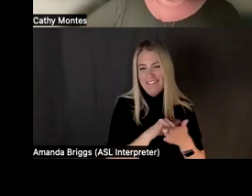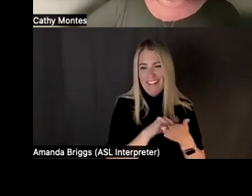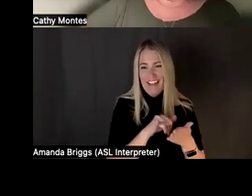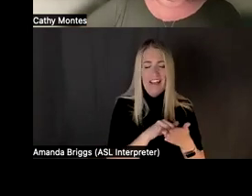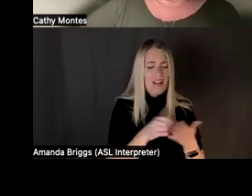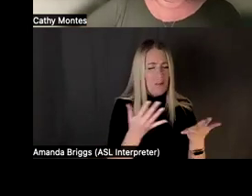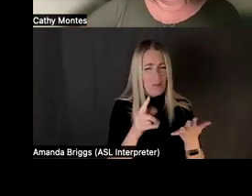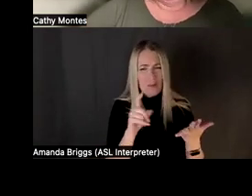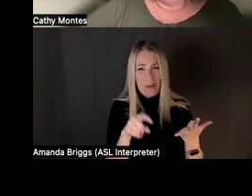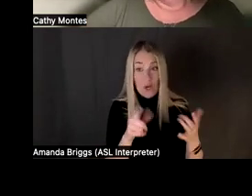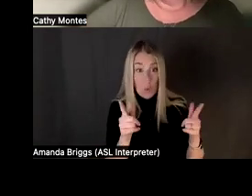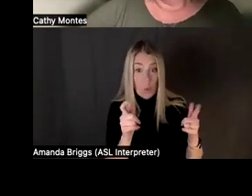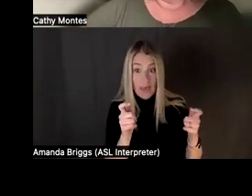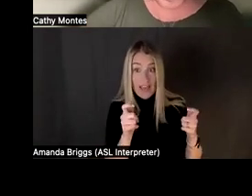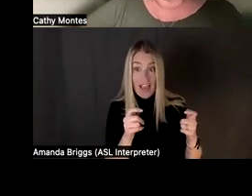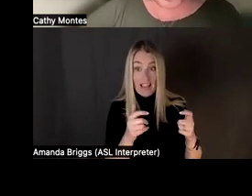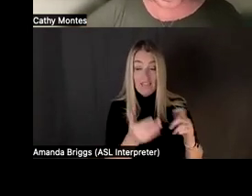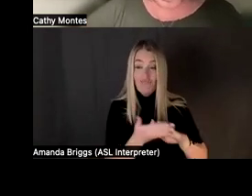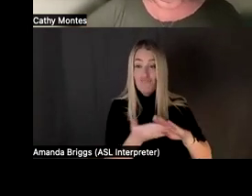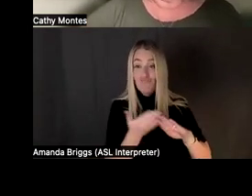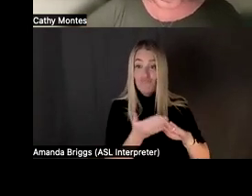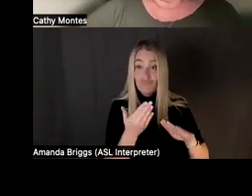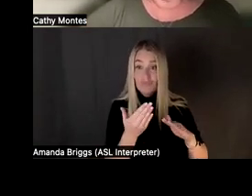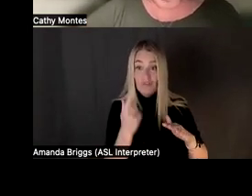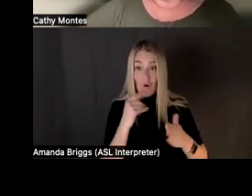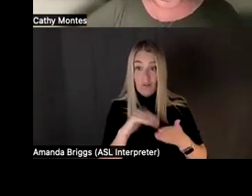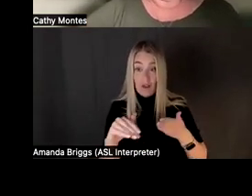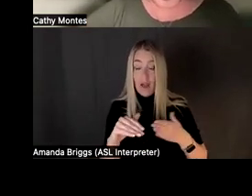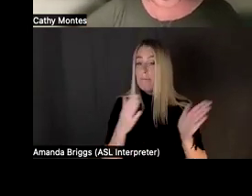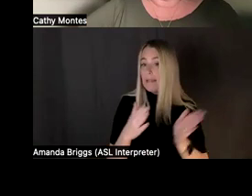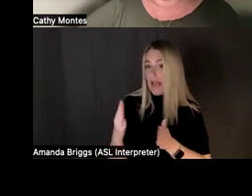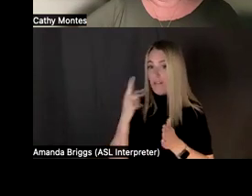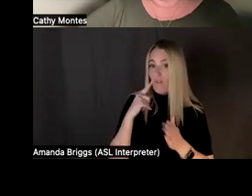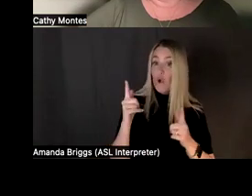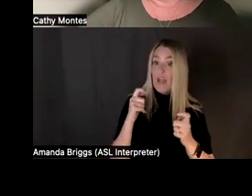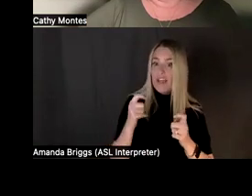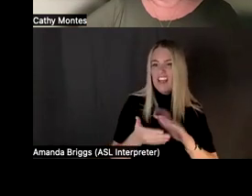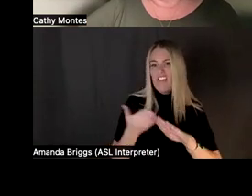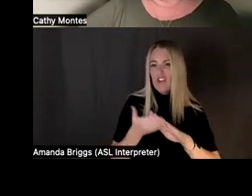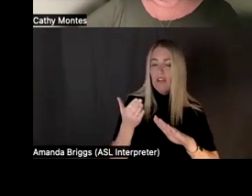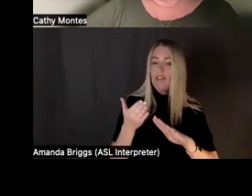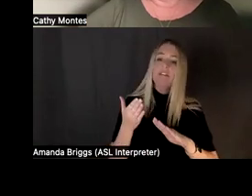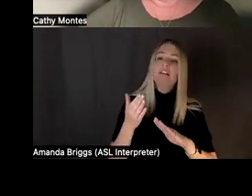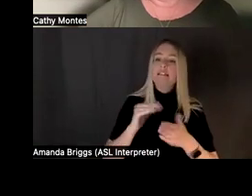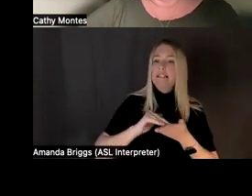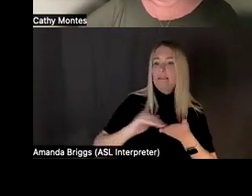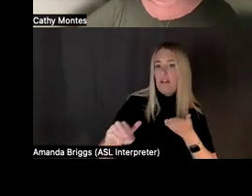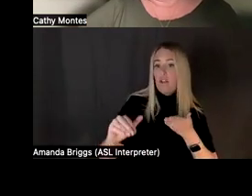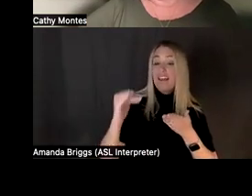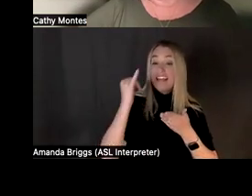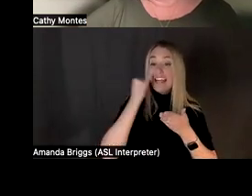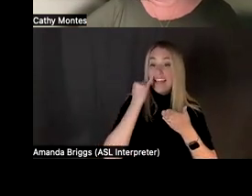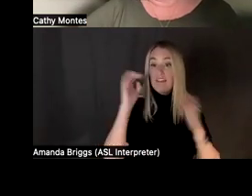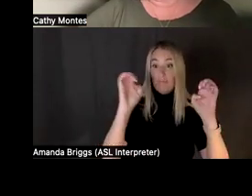was the question? A quick and efficient? Is there a plan in place for a quick and efficient dismissal in the event of an